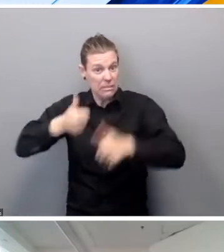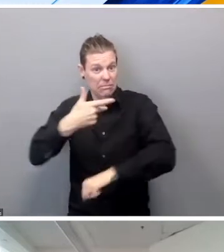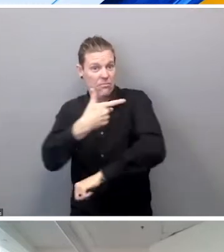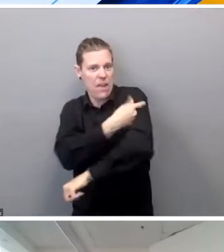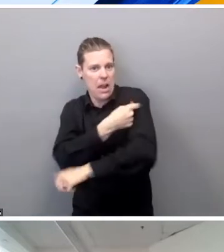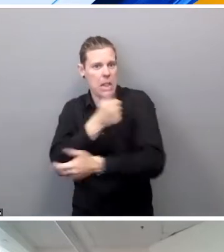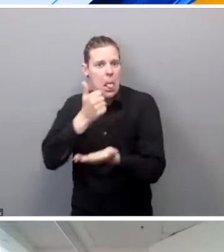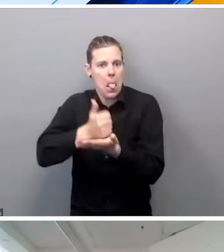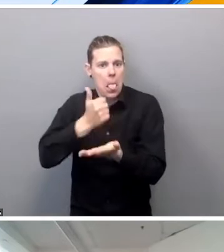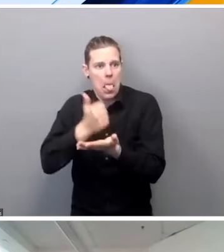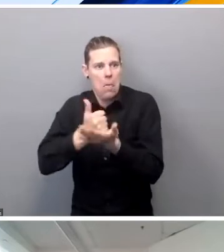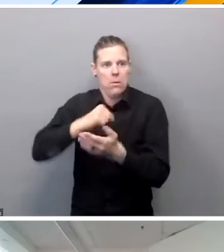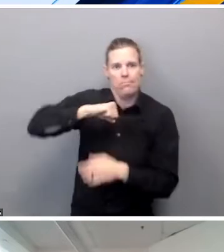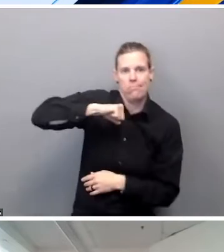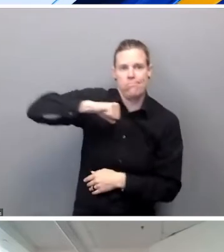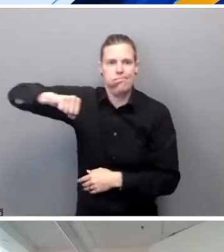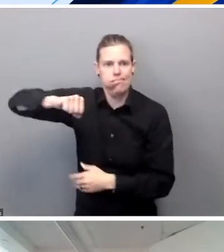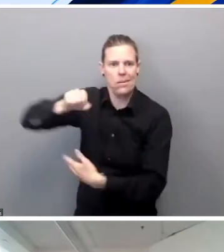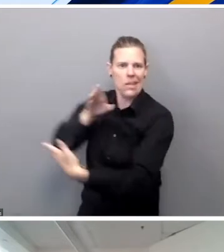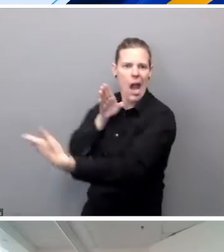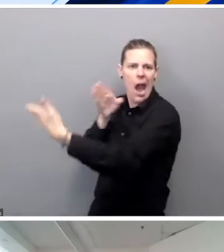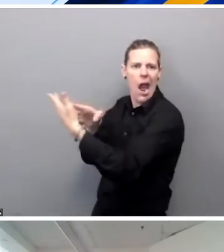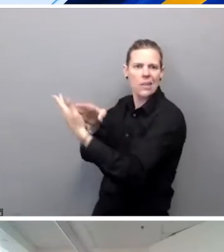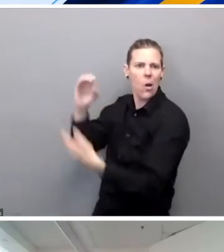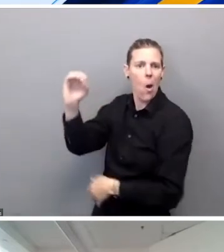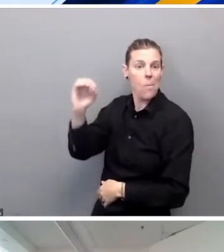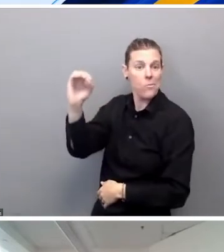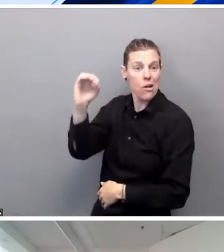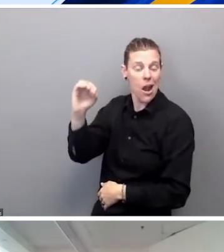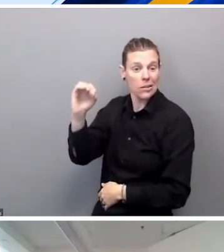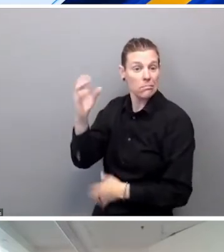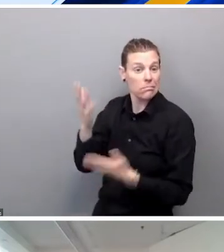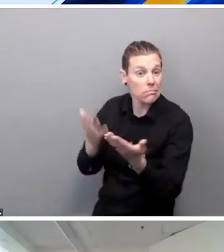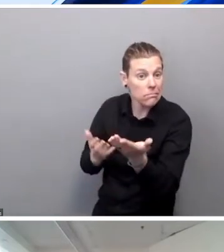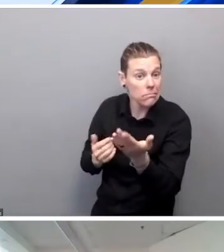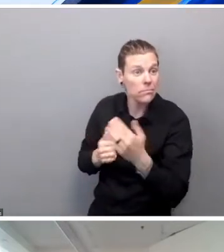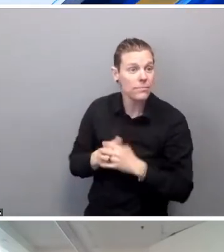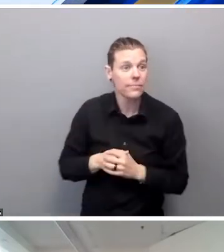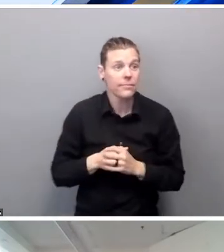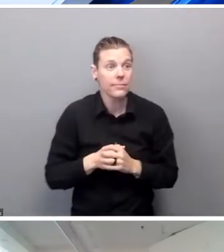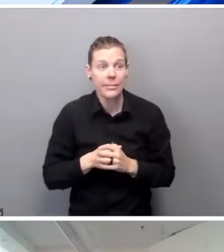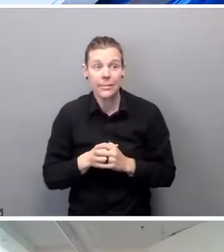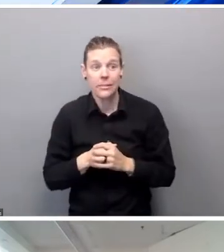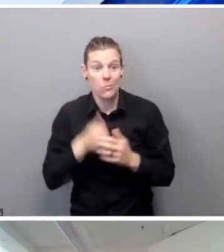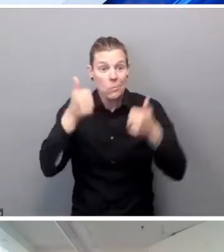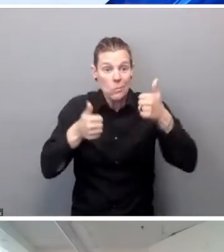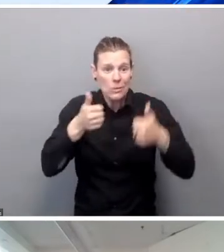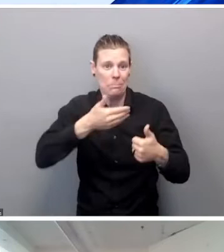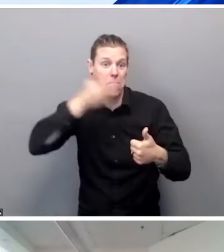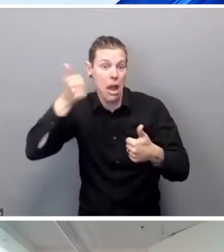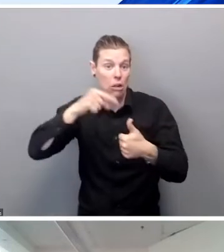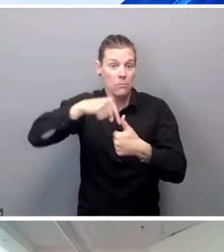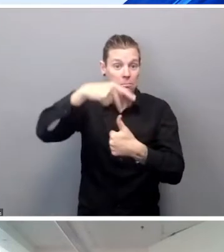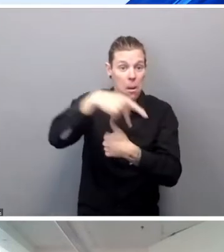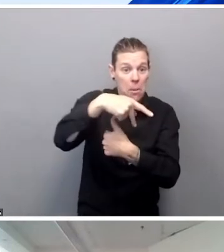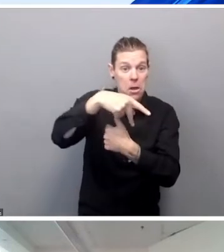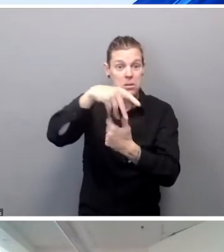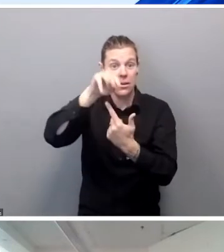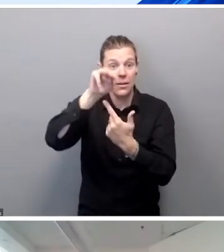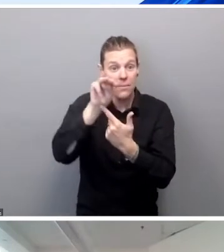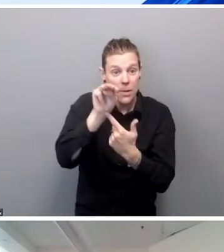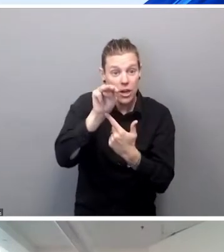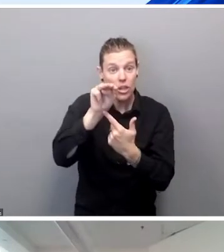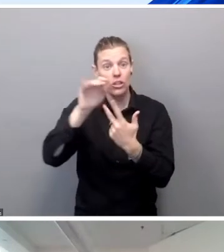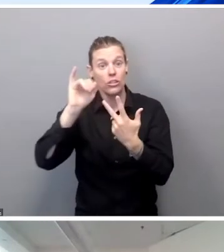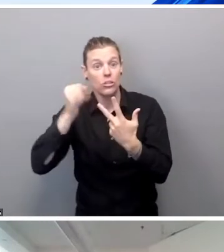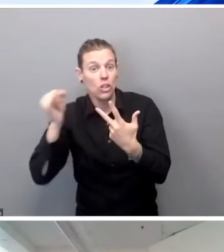against Omicron? Whether it be Moderna, Pfizer, Johnson & Johnson. And second part, how soon do you